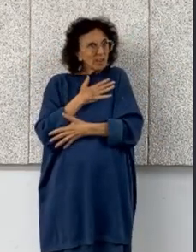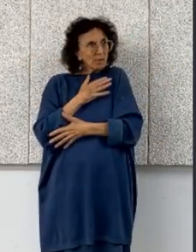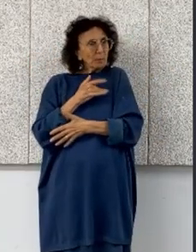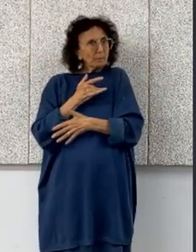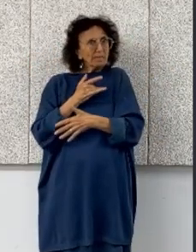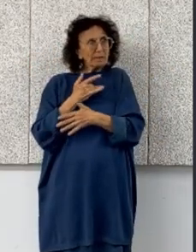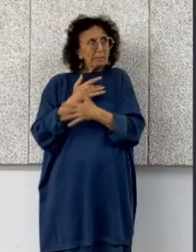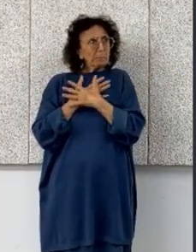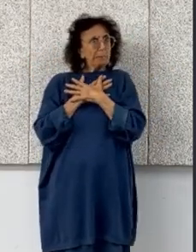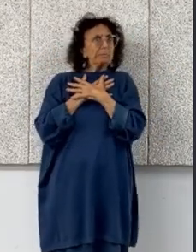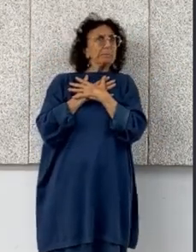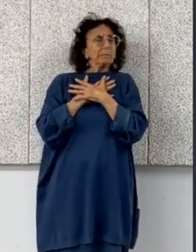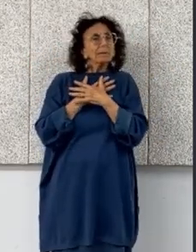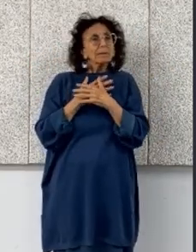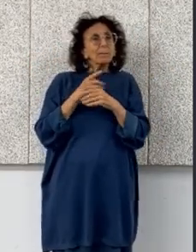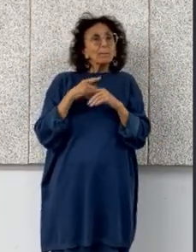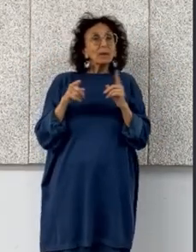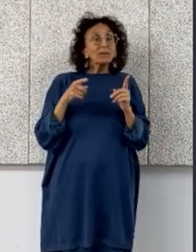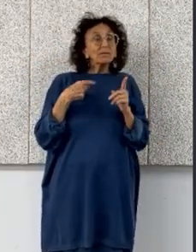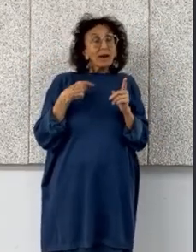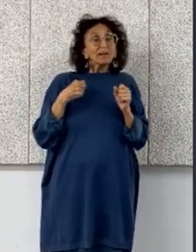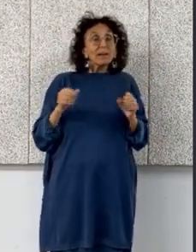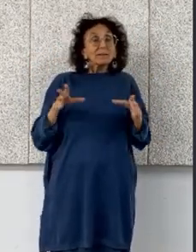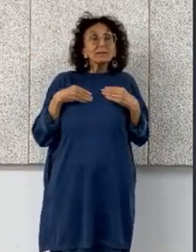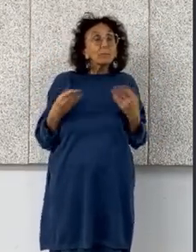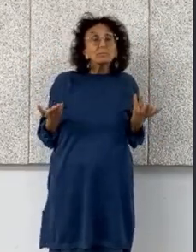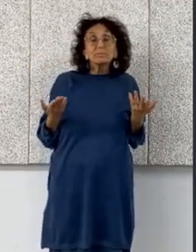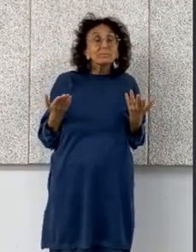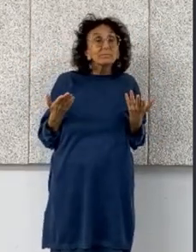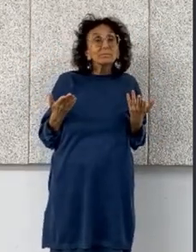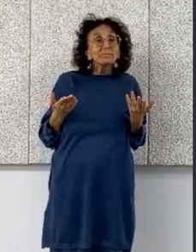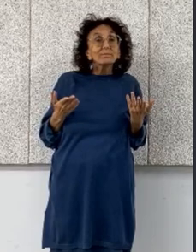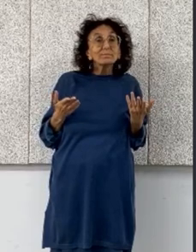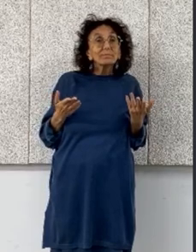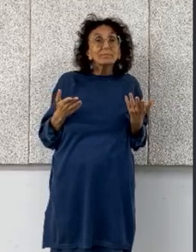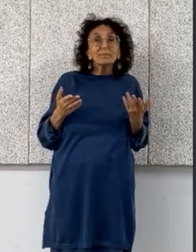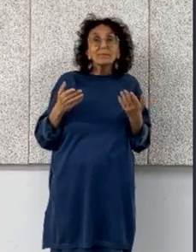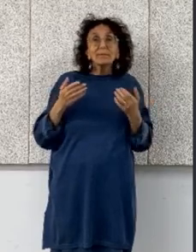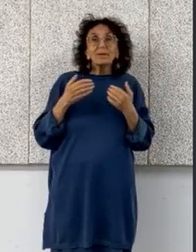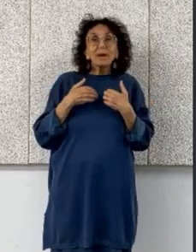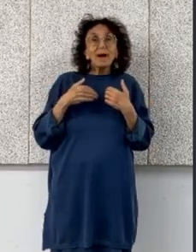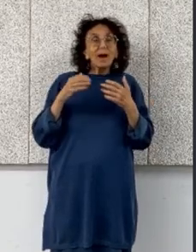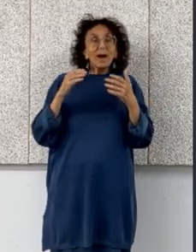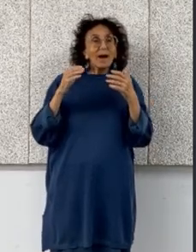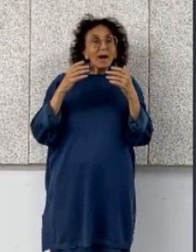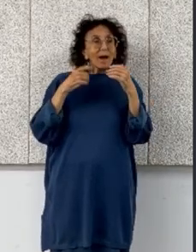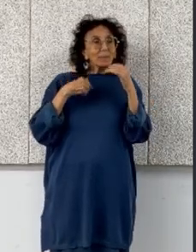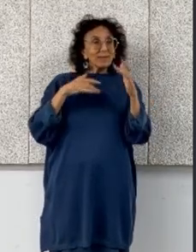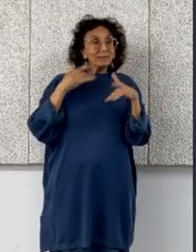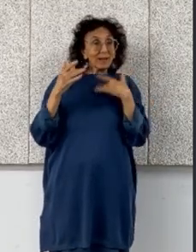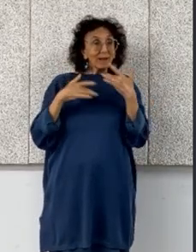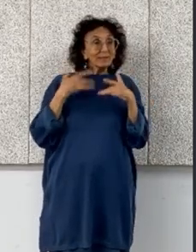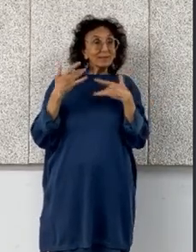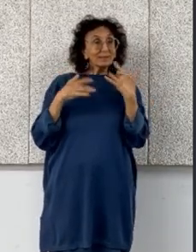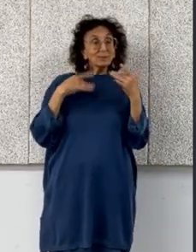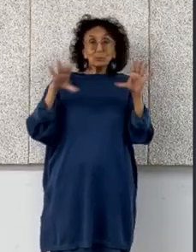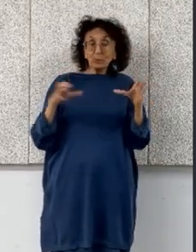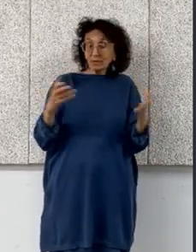also know mm-hmm. that I can just accept that. I'm frightened. Fantastic news. Now let's do things. Yes.